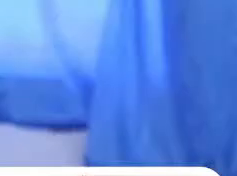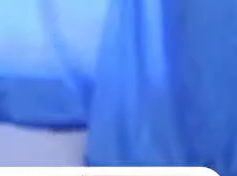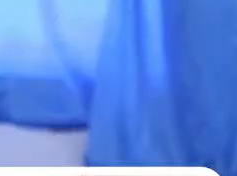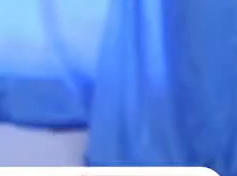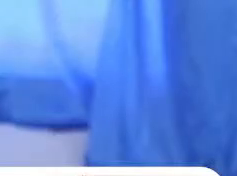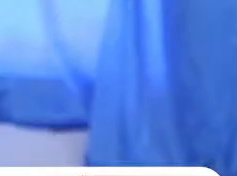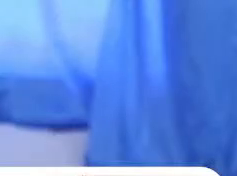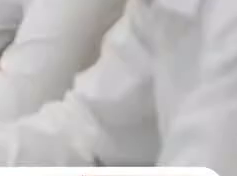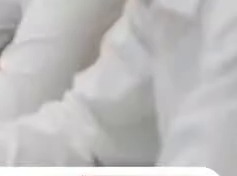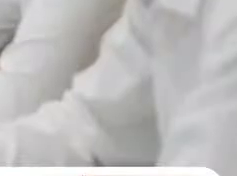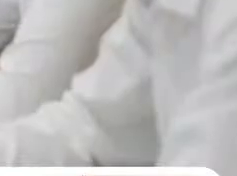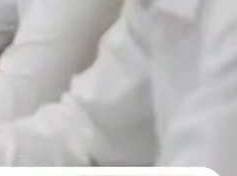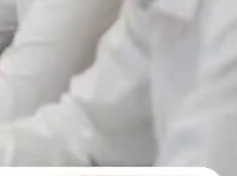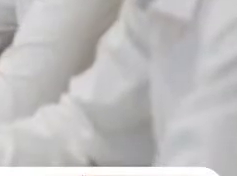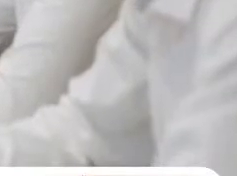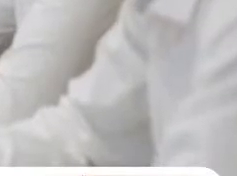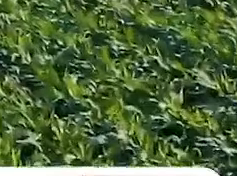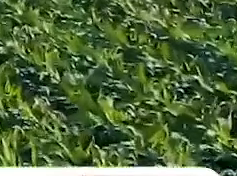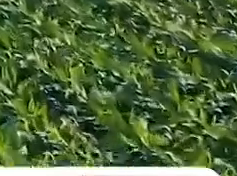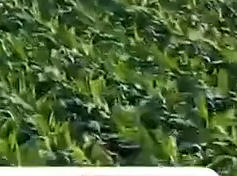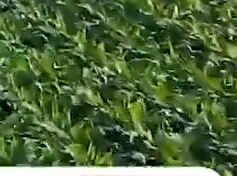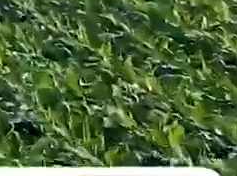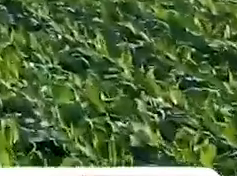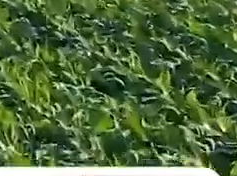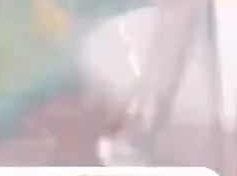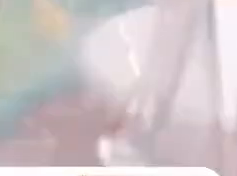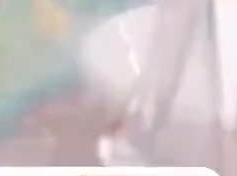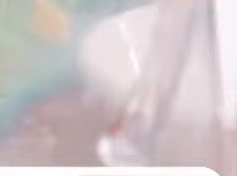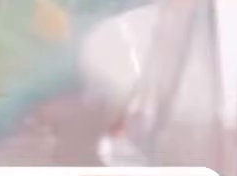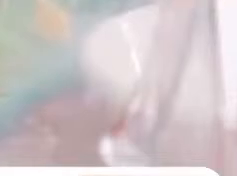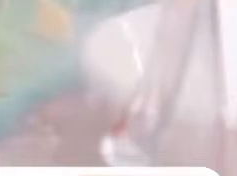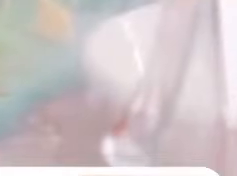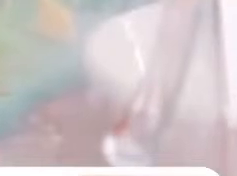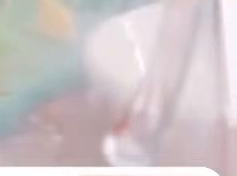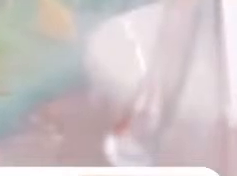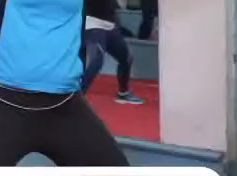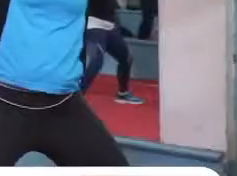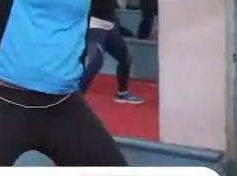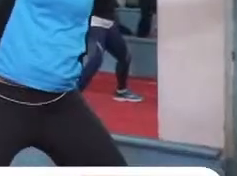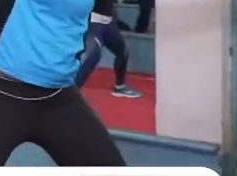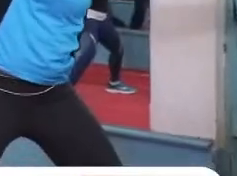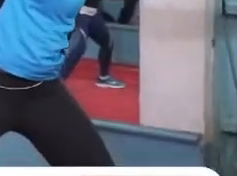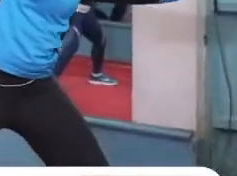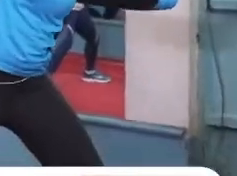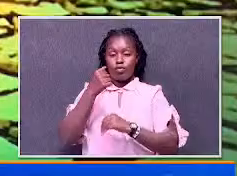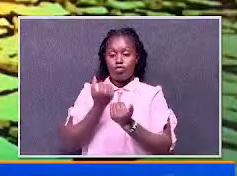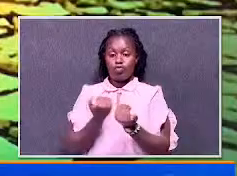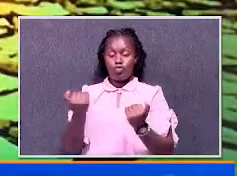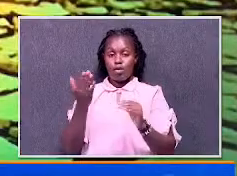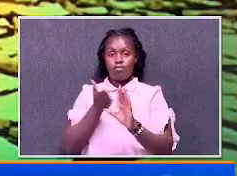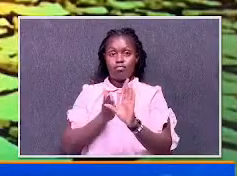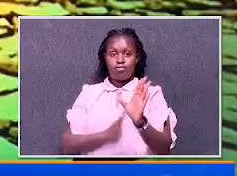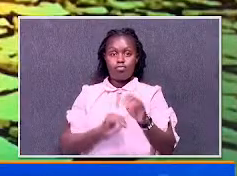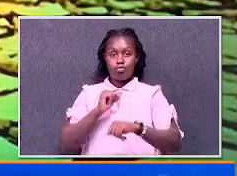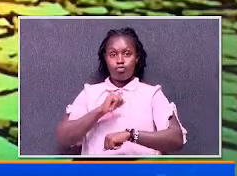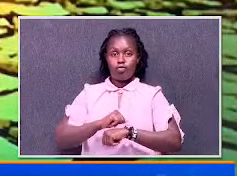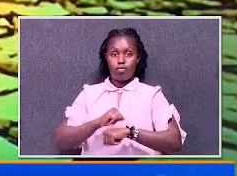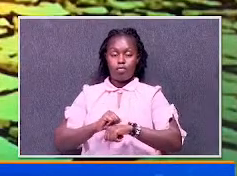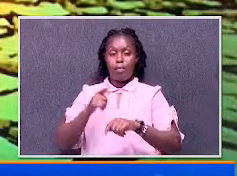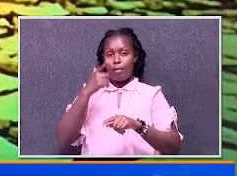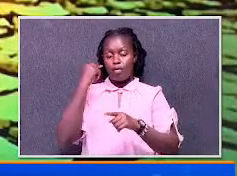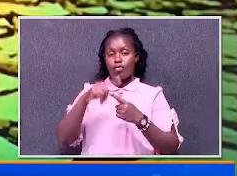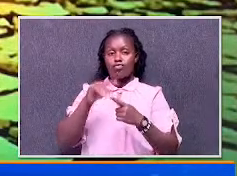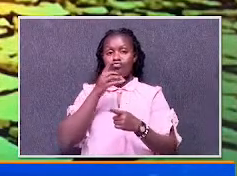health discussions. Business, farming. Tasty Wednesday, Fitness Thursday. And as Elizabeth